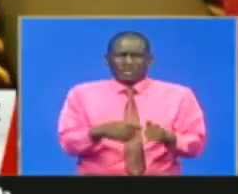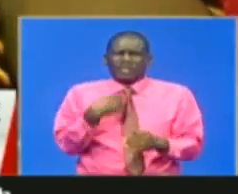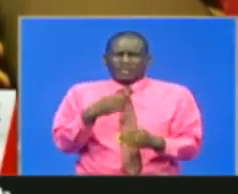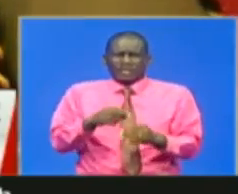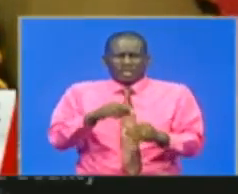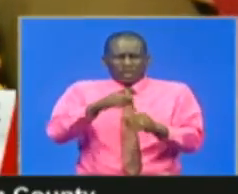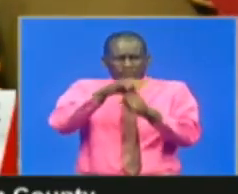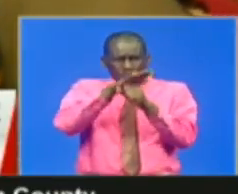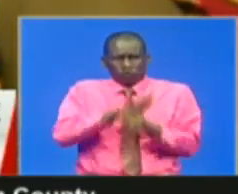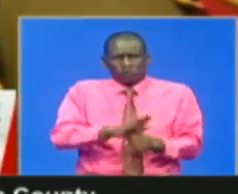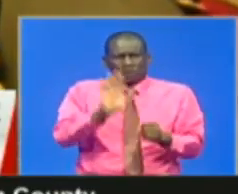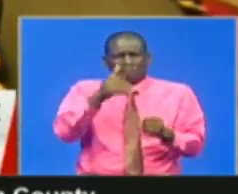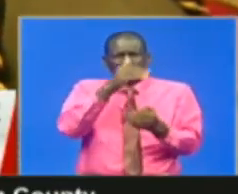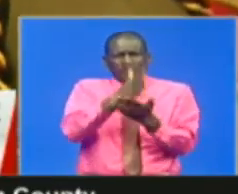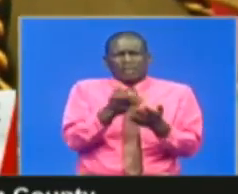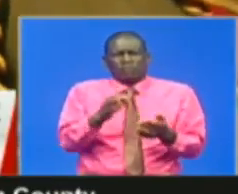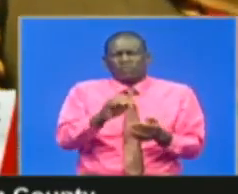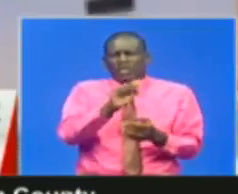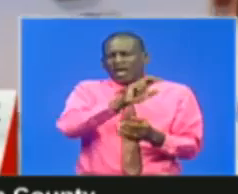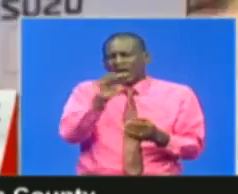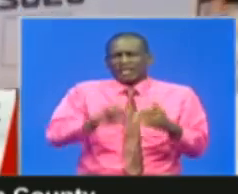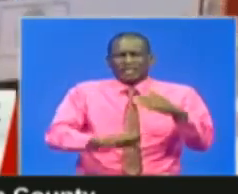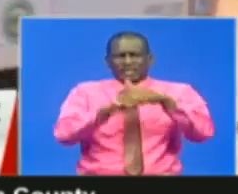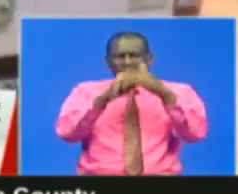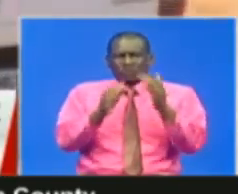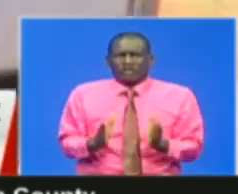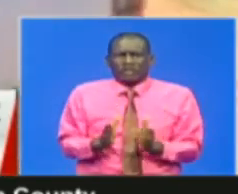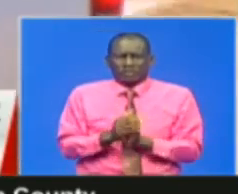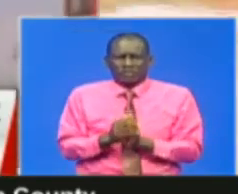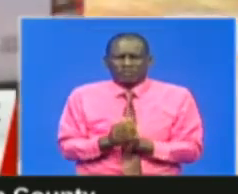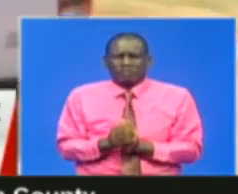mishandled by some of Waiguru's supporters.